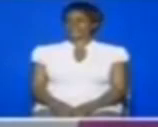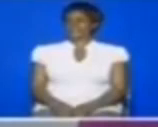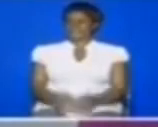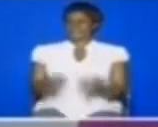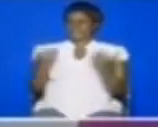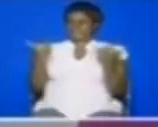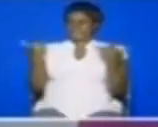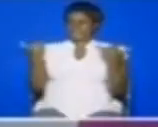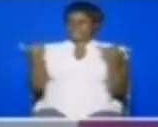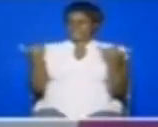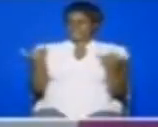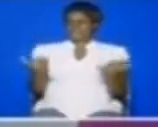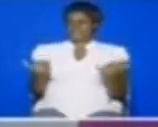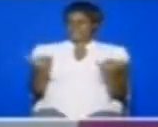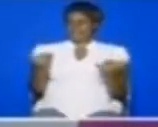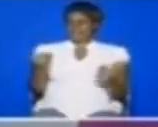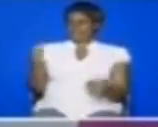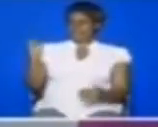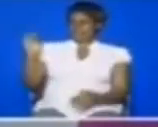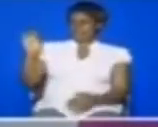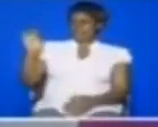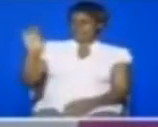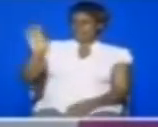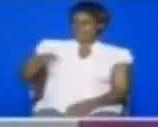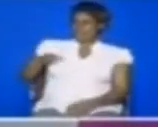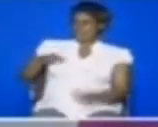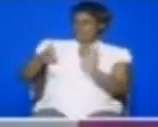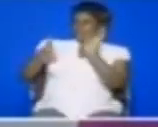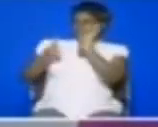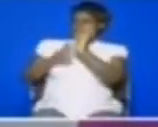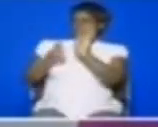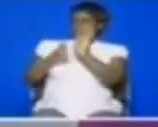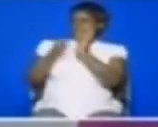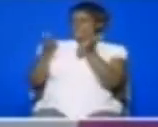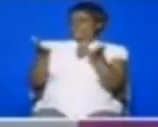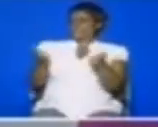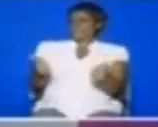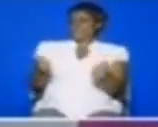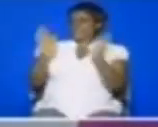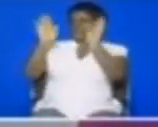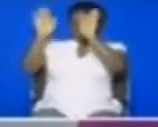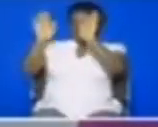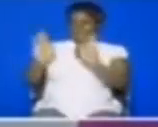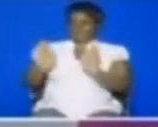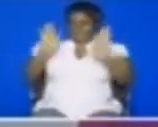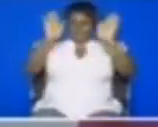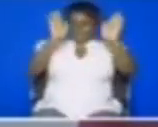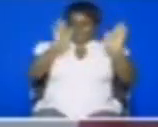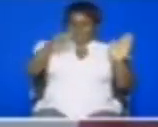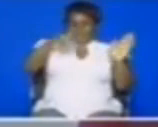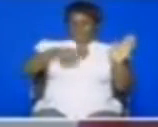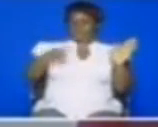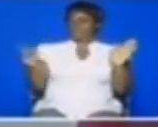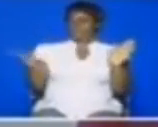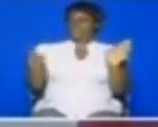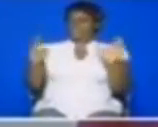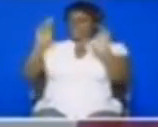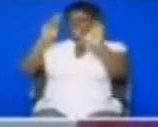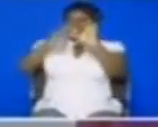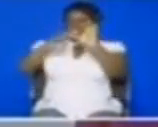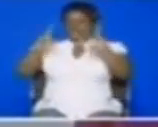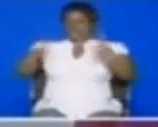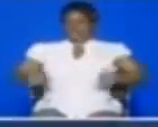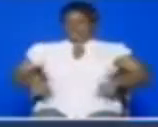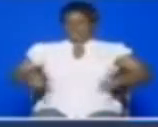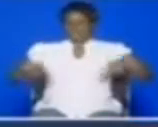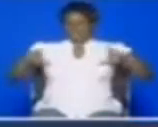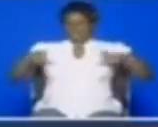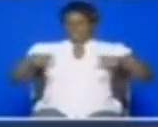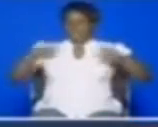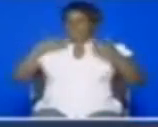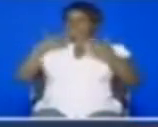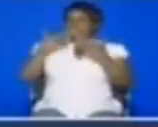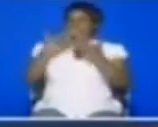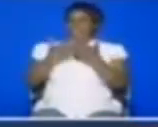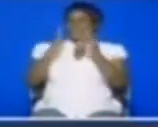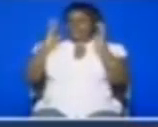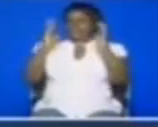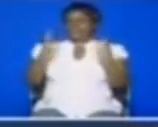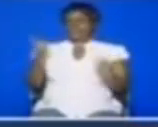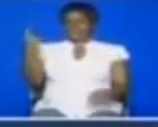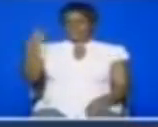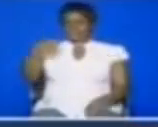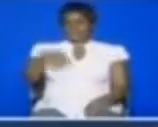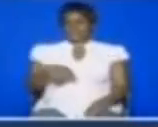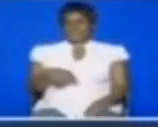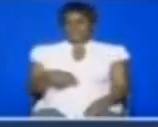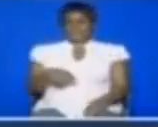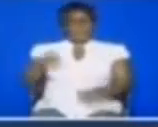All right, so you've seen Esther Passaris there. That was in the campaigns today here in Nairobi, and she now joins me in studio. Thank you very much for coming. Thank you. Thank